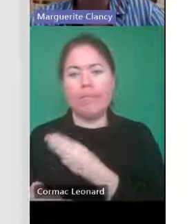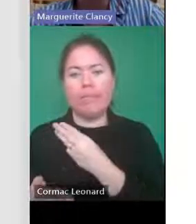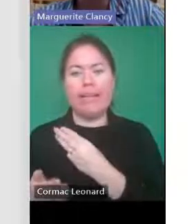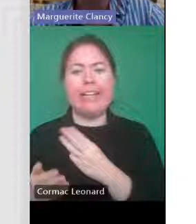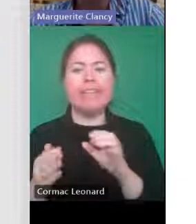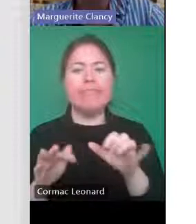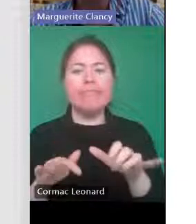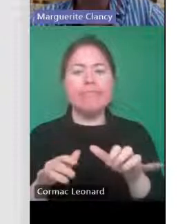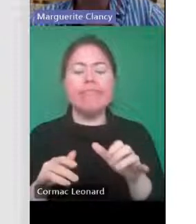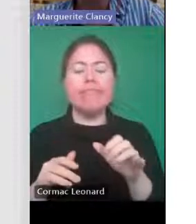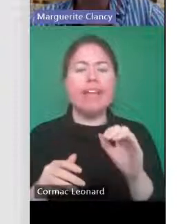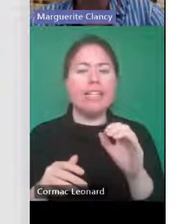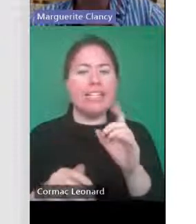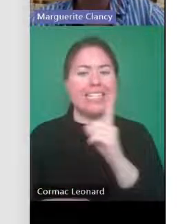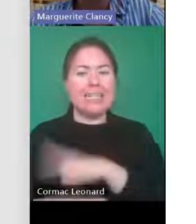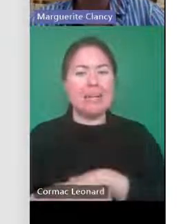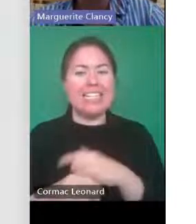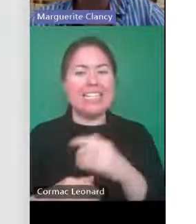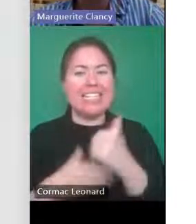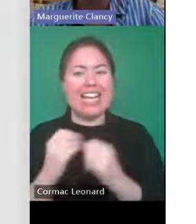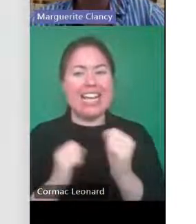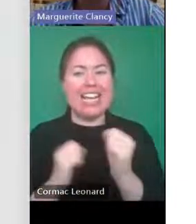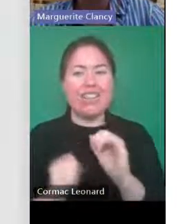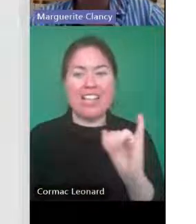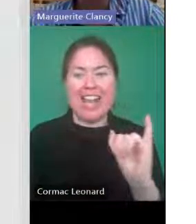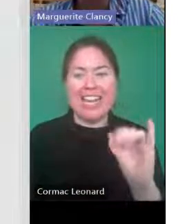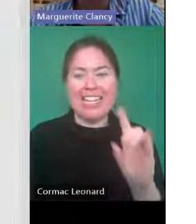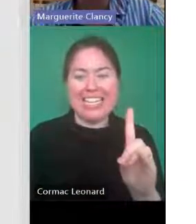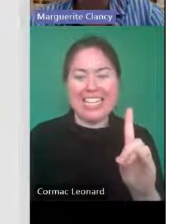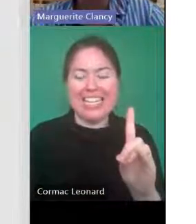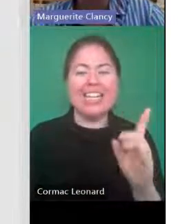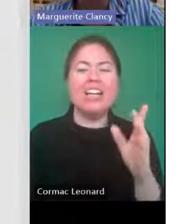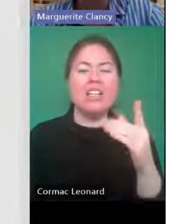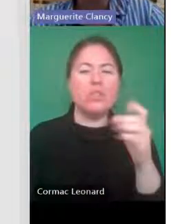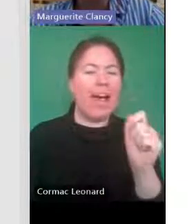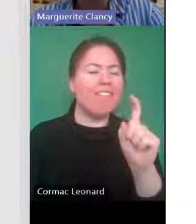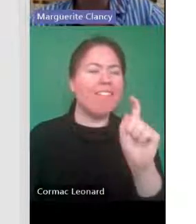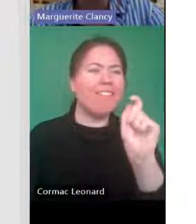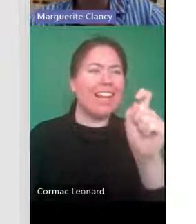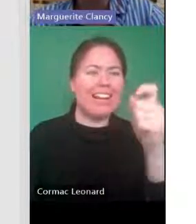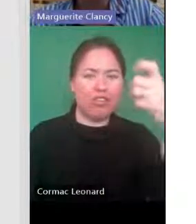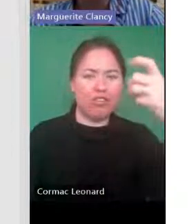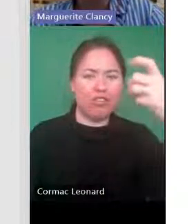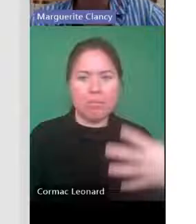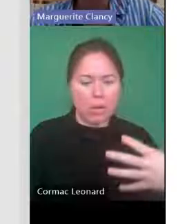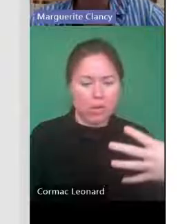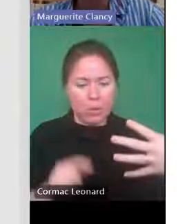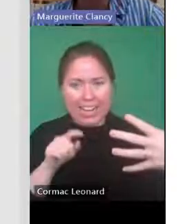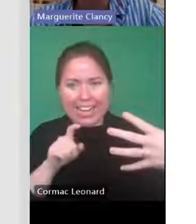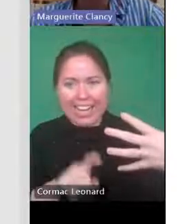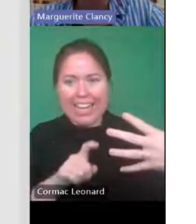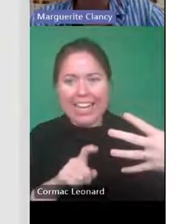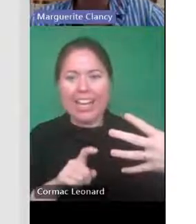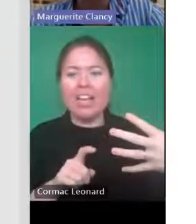day service ID field, and that will be a drop-down field that's available to you. When you press return on that, it actually